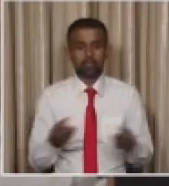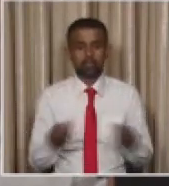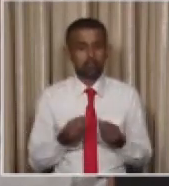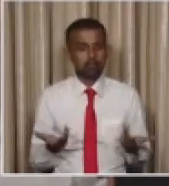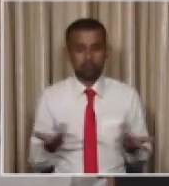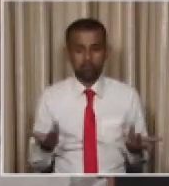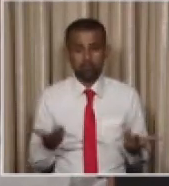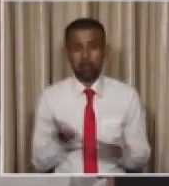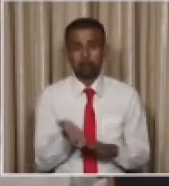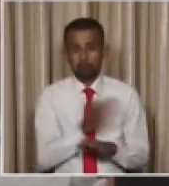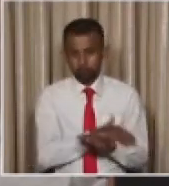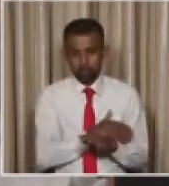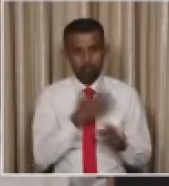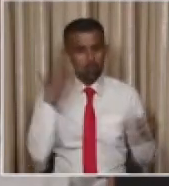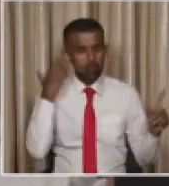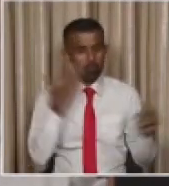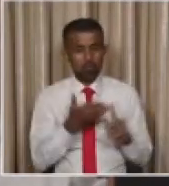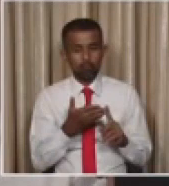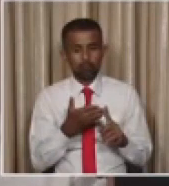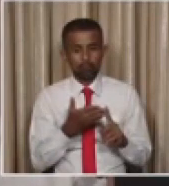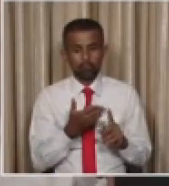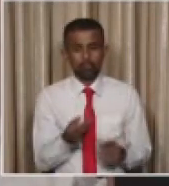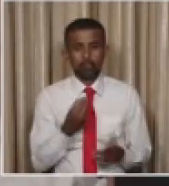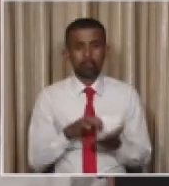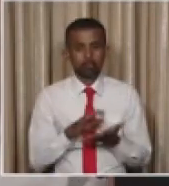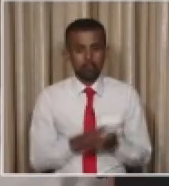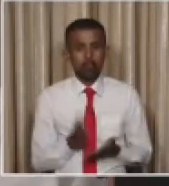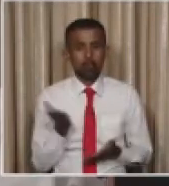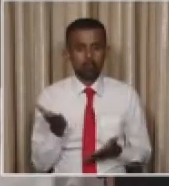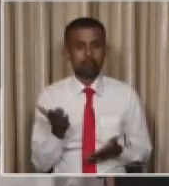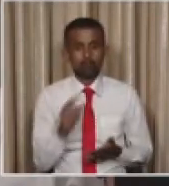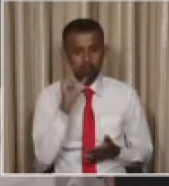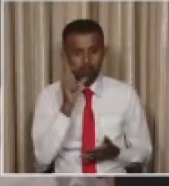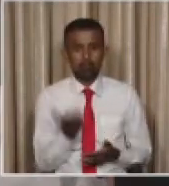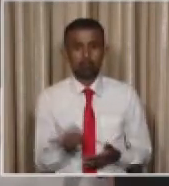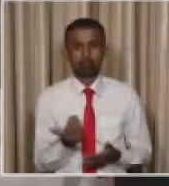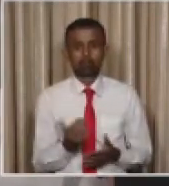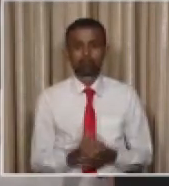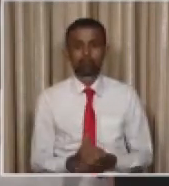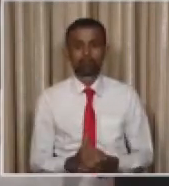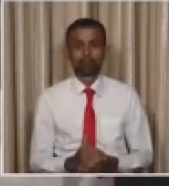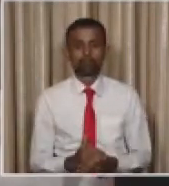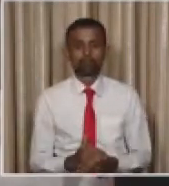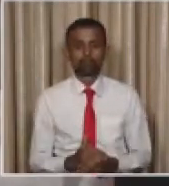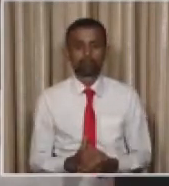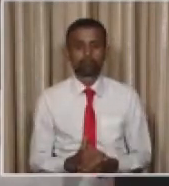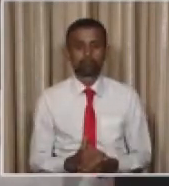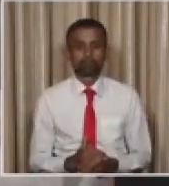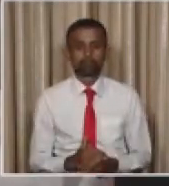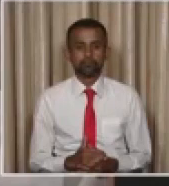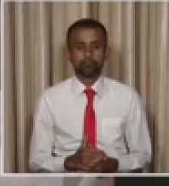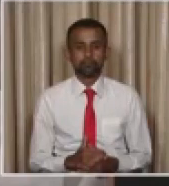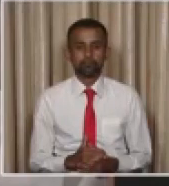think in Chamara Sampat not our honorable minister but another person and Neil Iddavela they also referred to